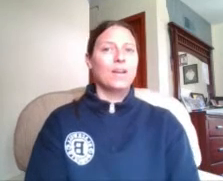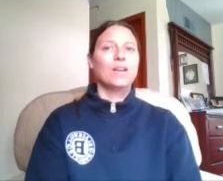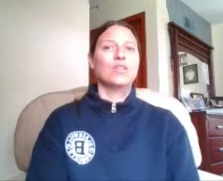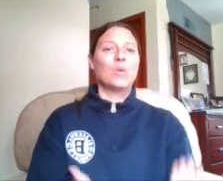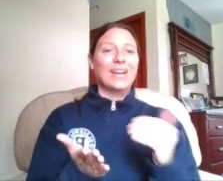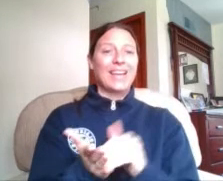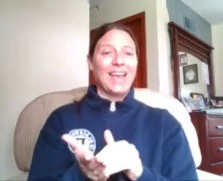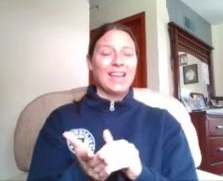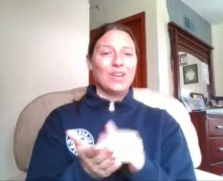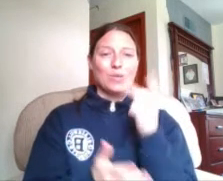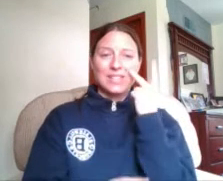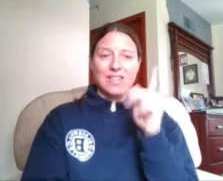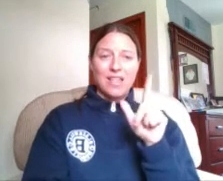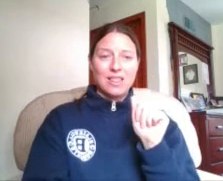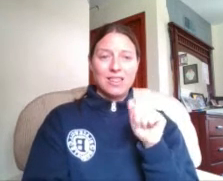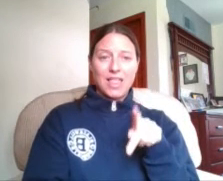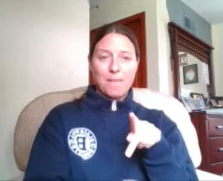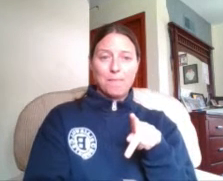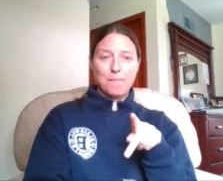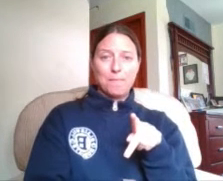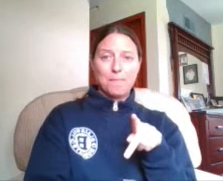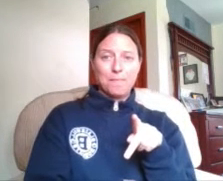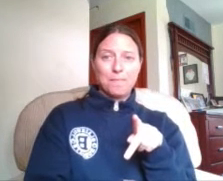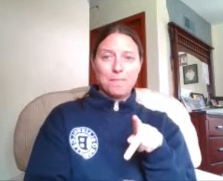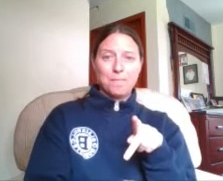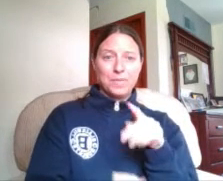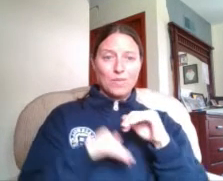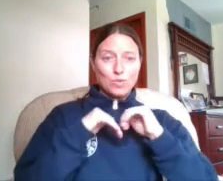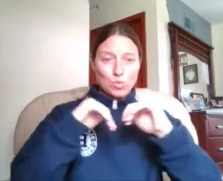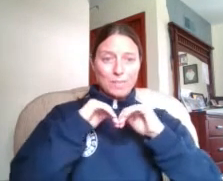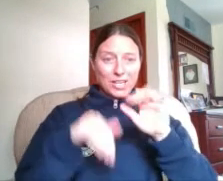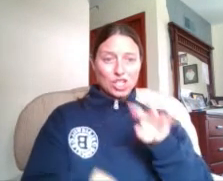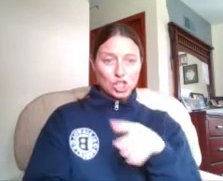in the frequency table below.